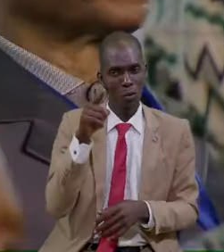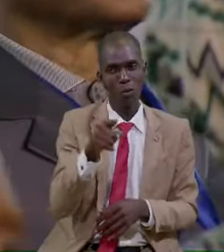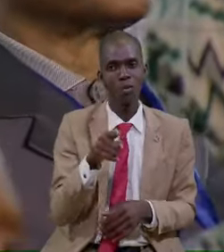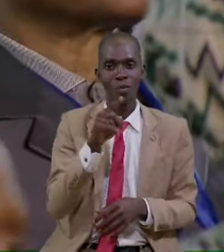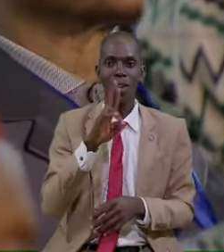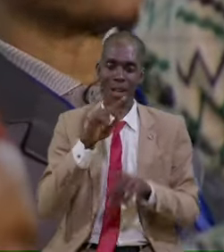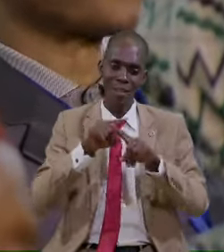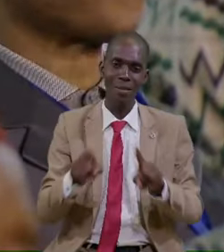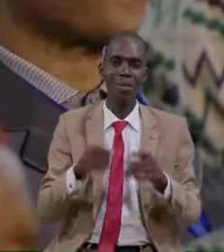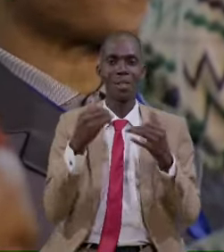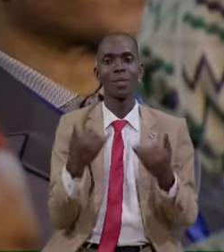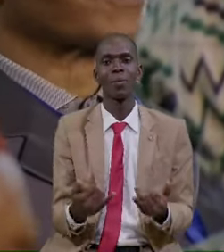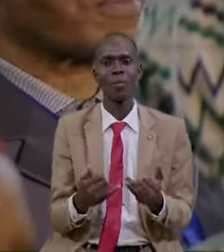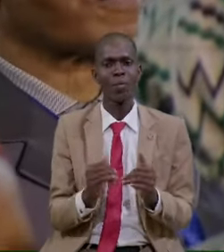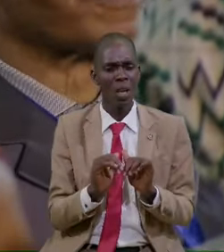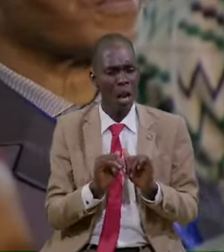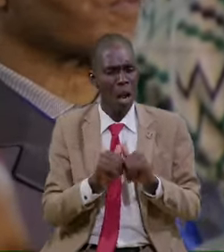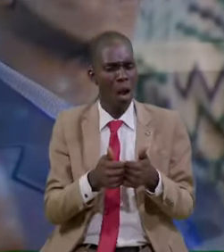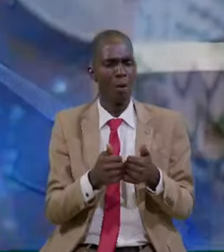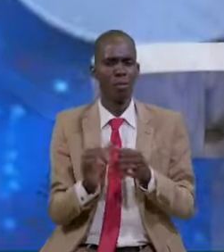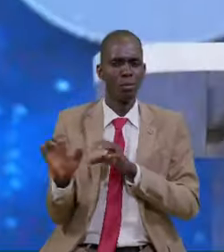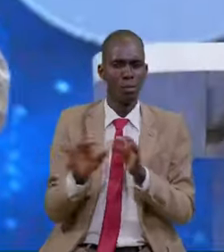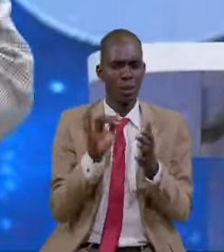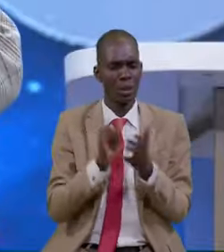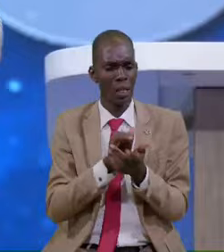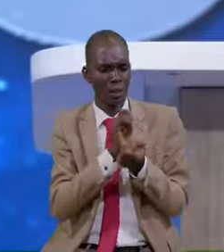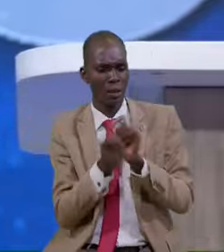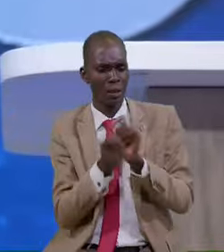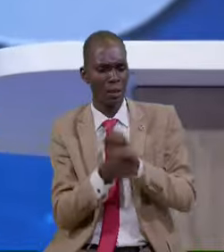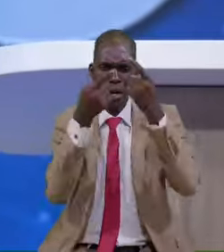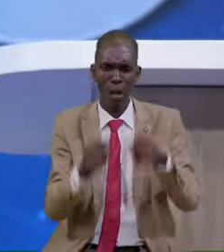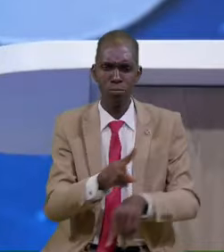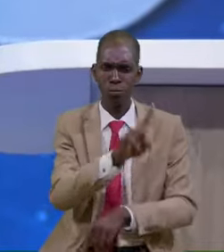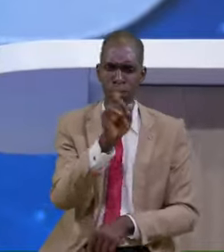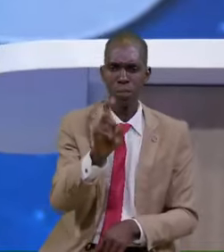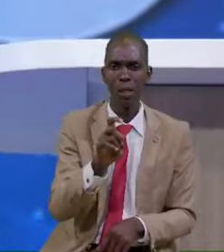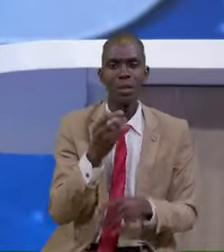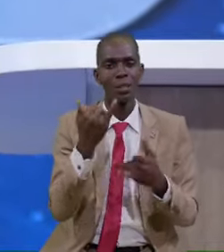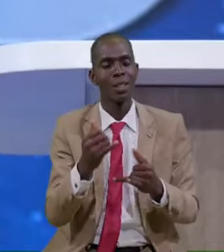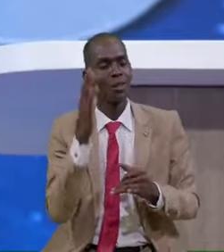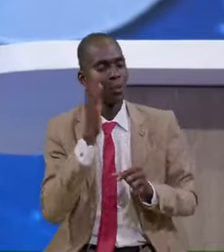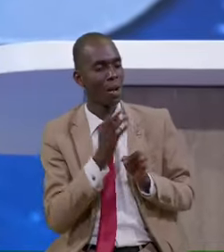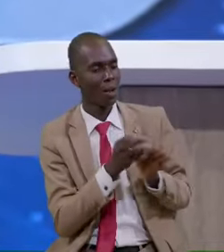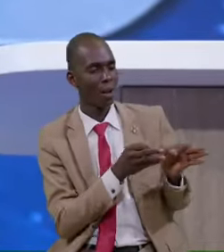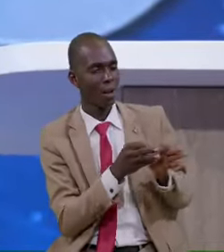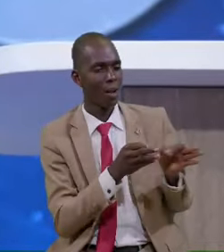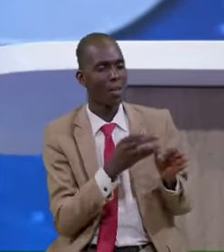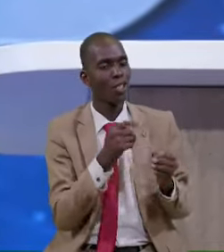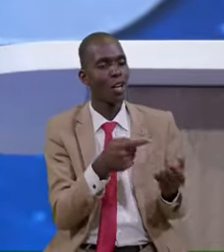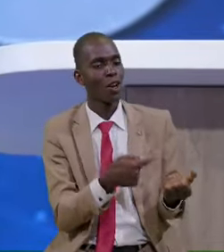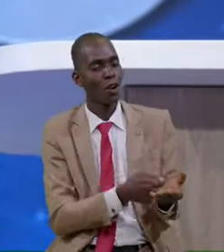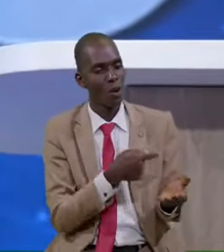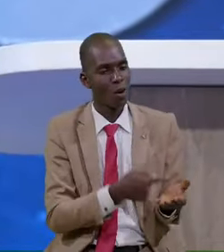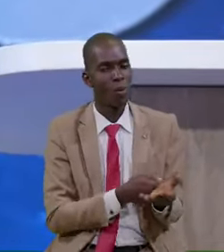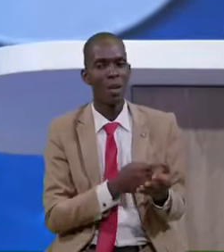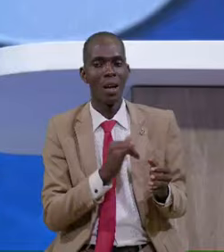now. How did that happen? Now you will tell them the gospel. I